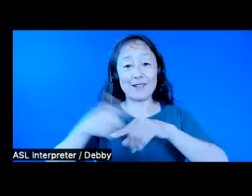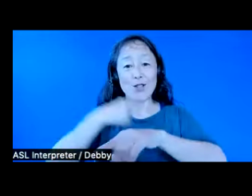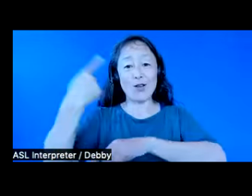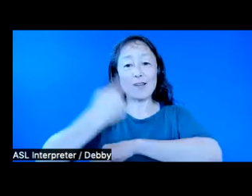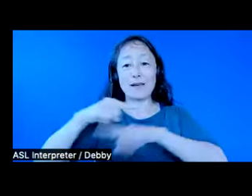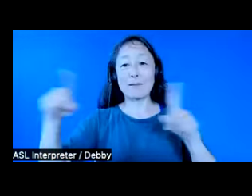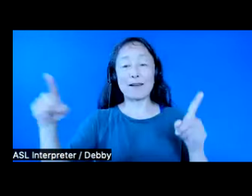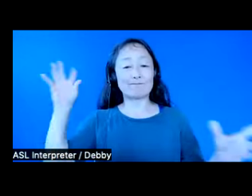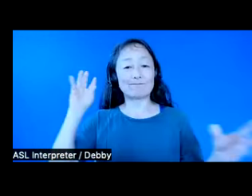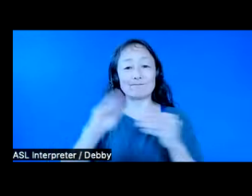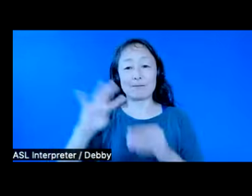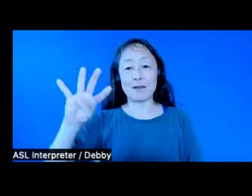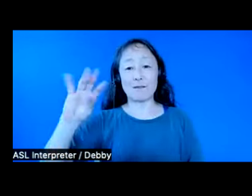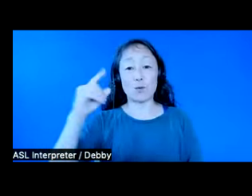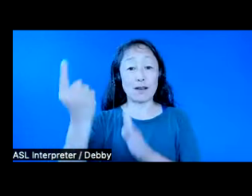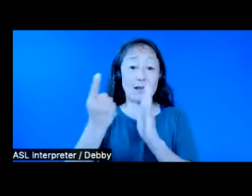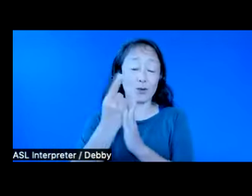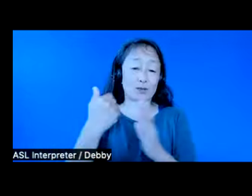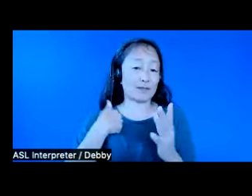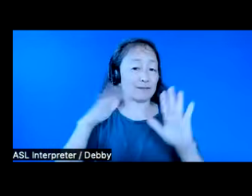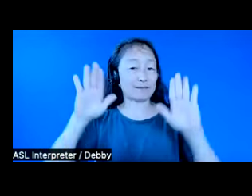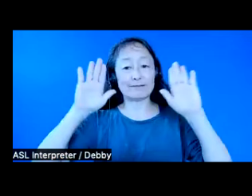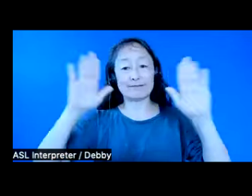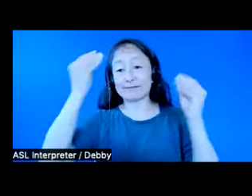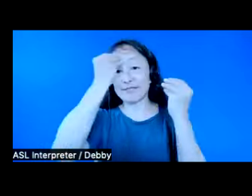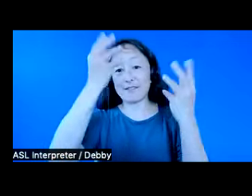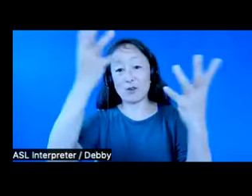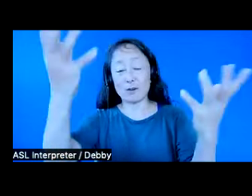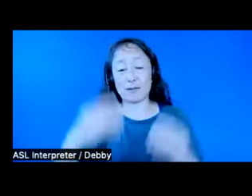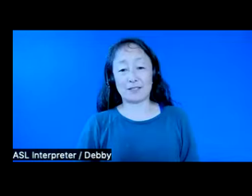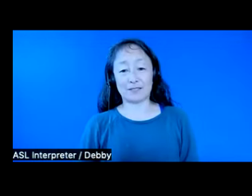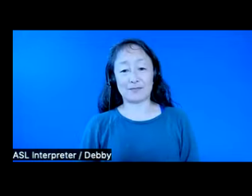so much great information and so much